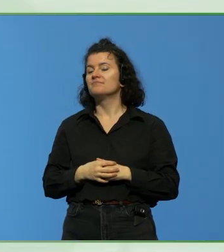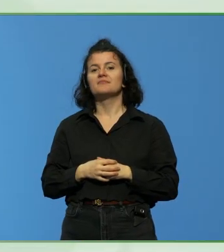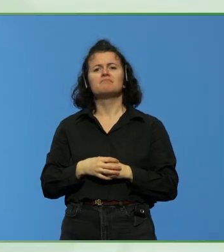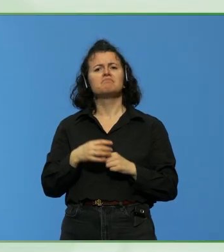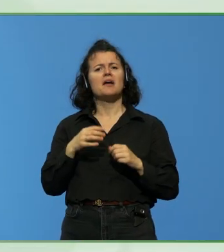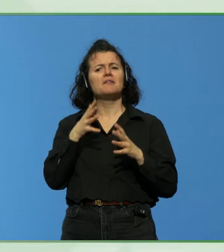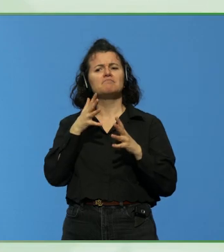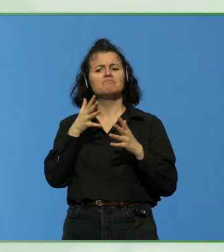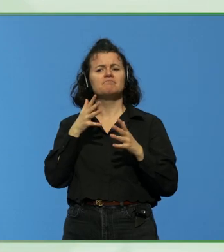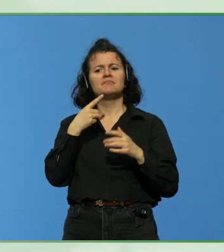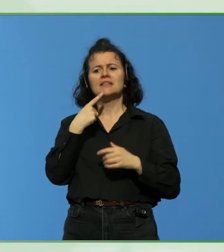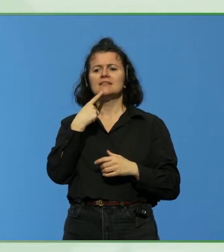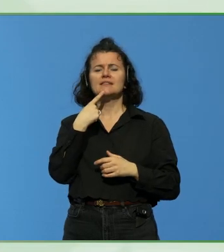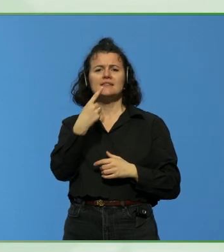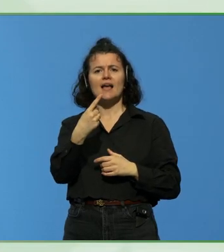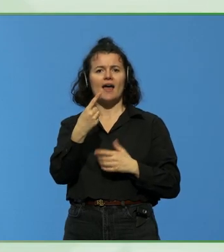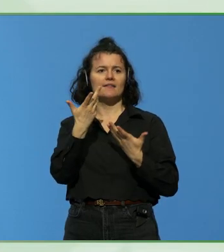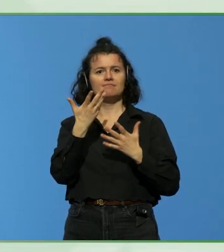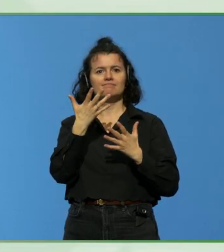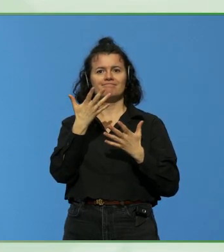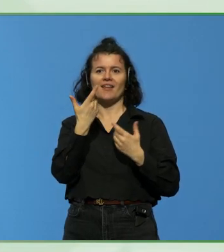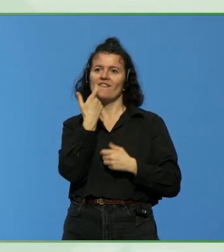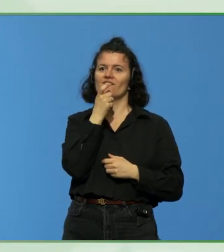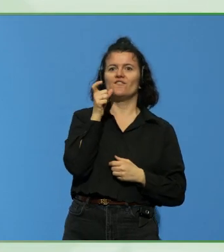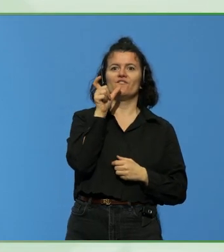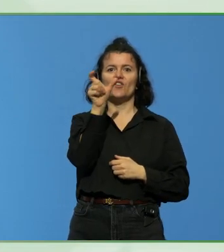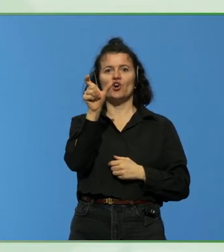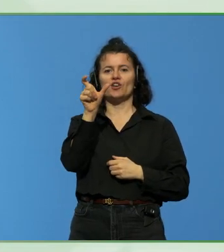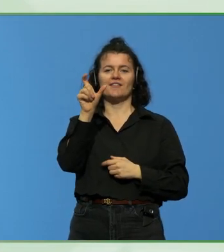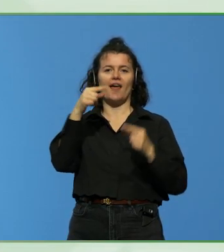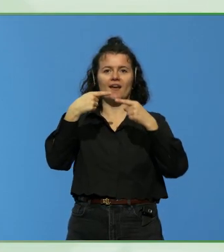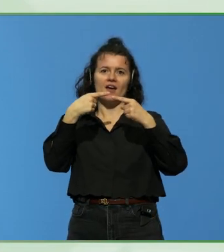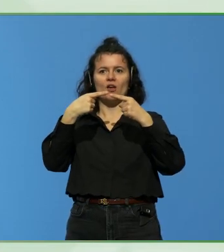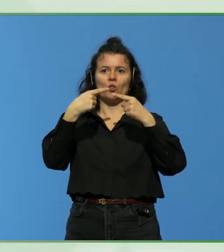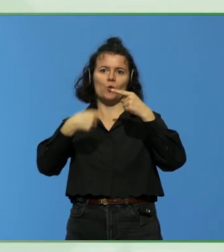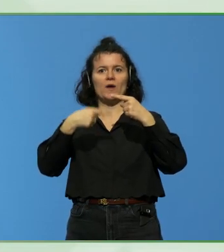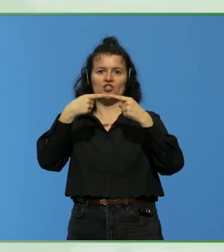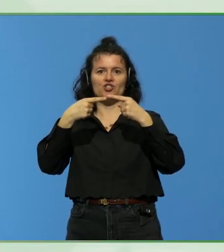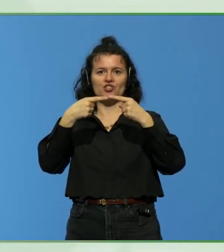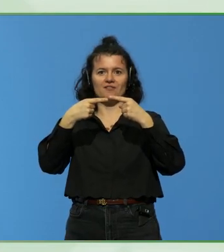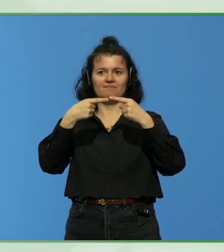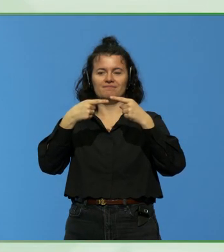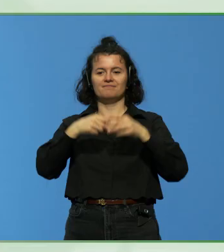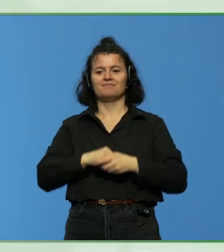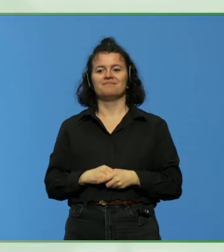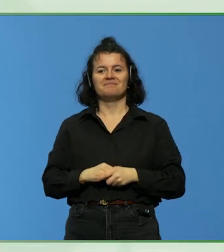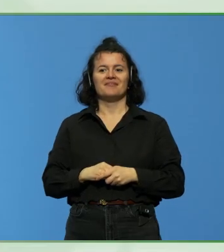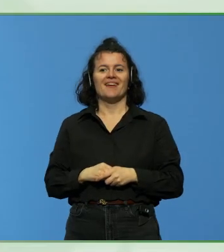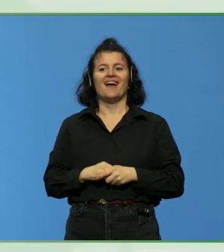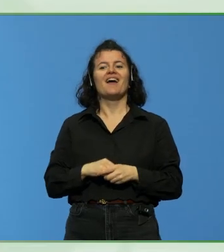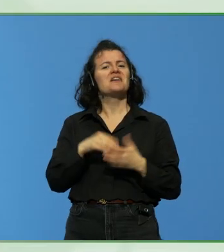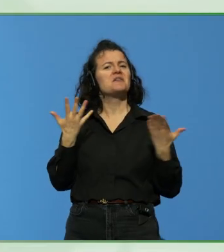Twitch, what are you thinking of? And it's not something that happens if you drink too many